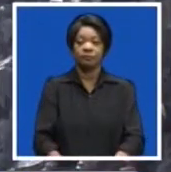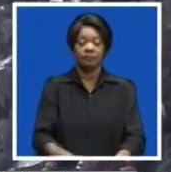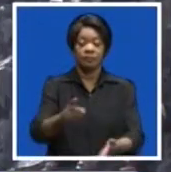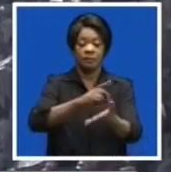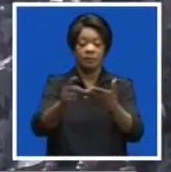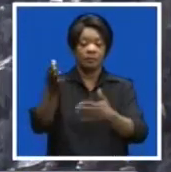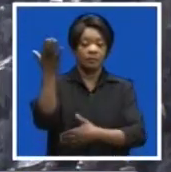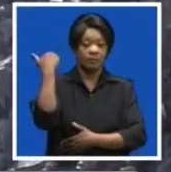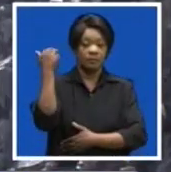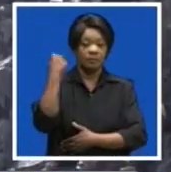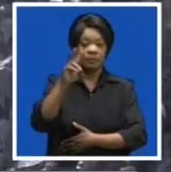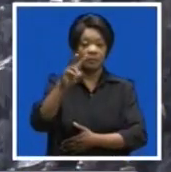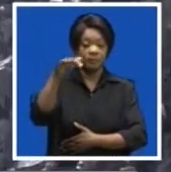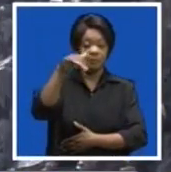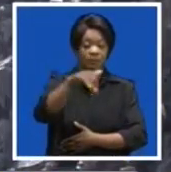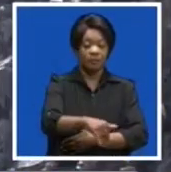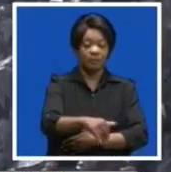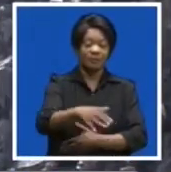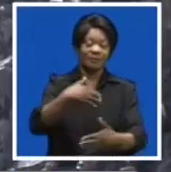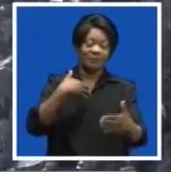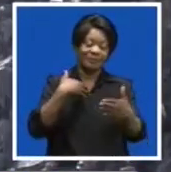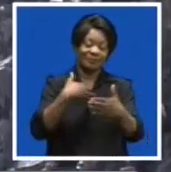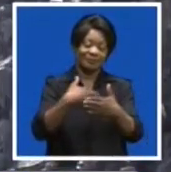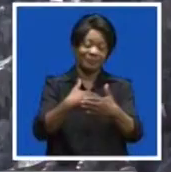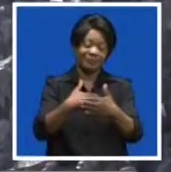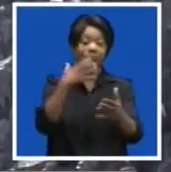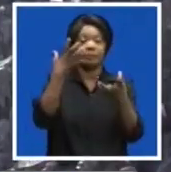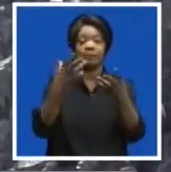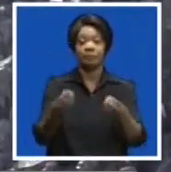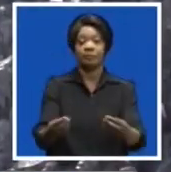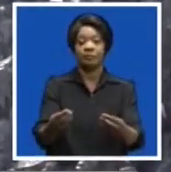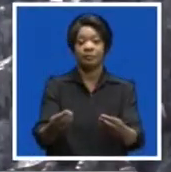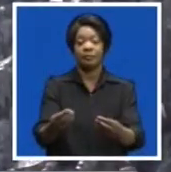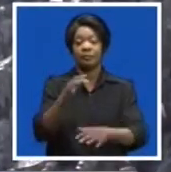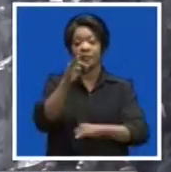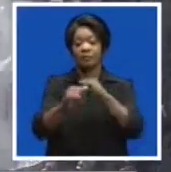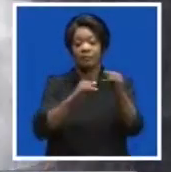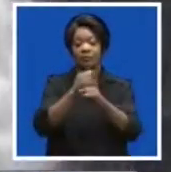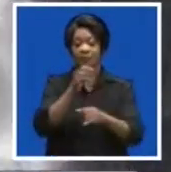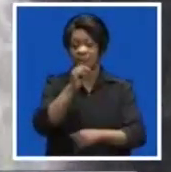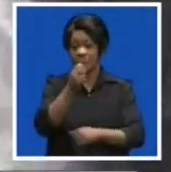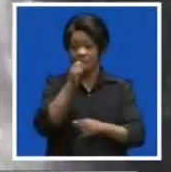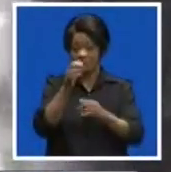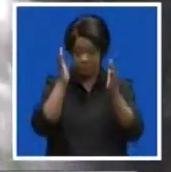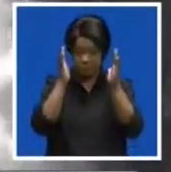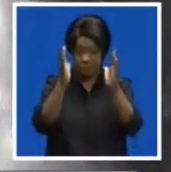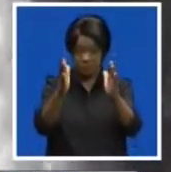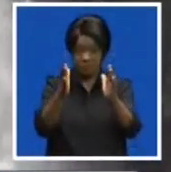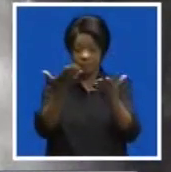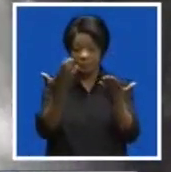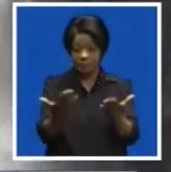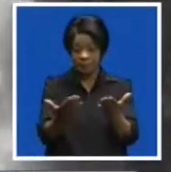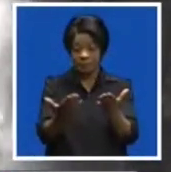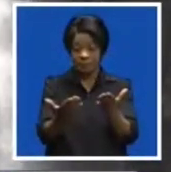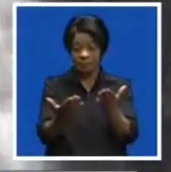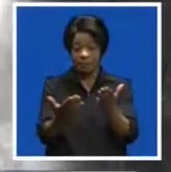the Victoria Falls were almost completely dry and attracted international media attention. These are the sounds and